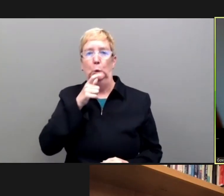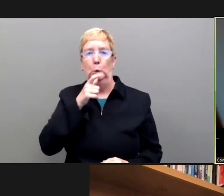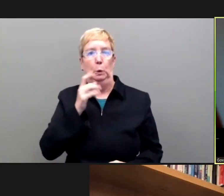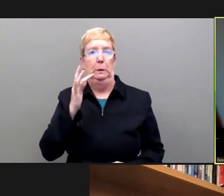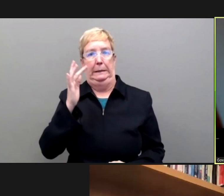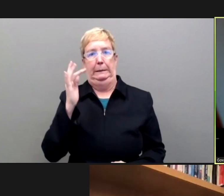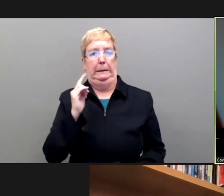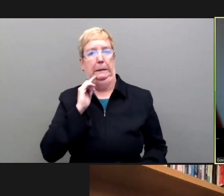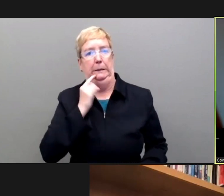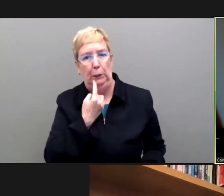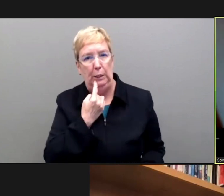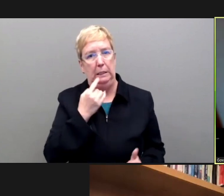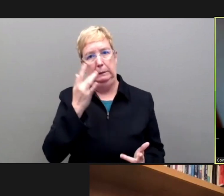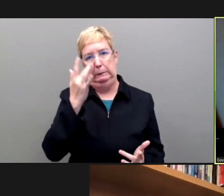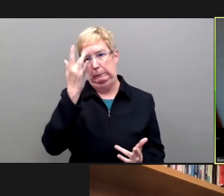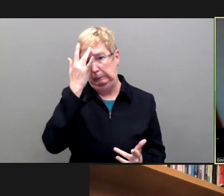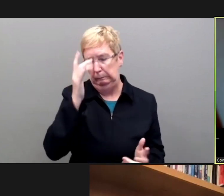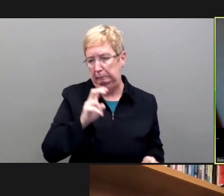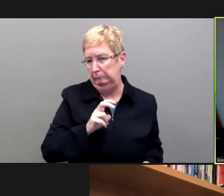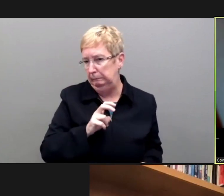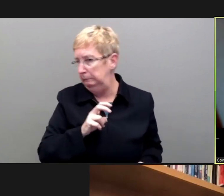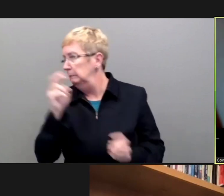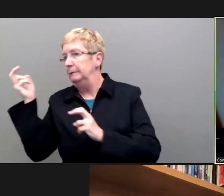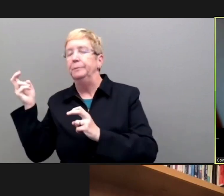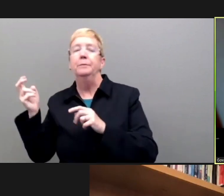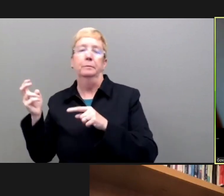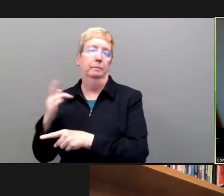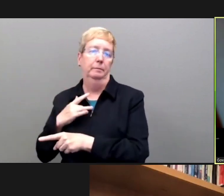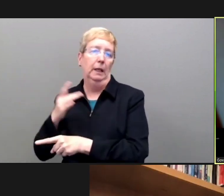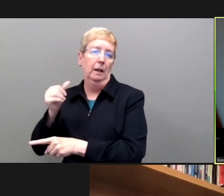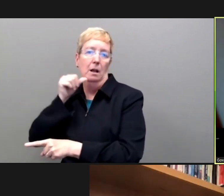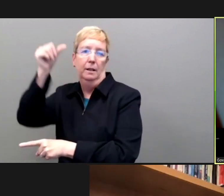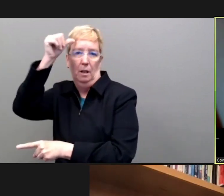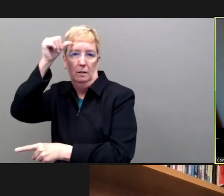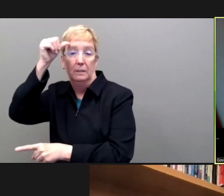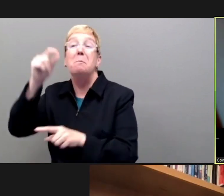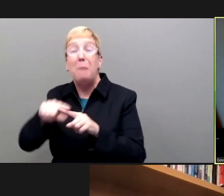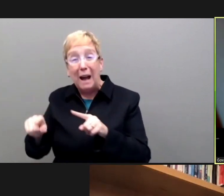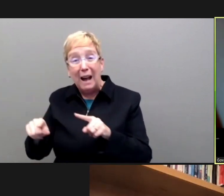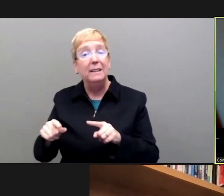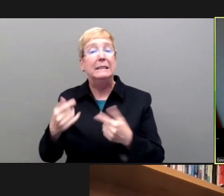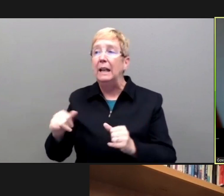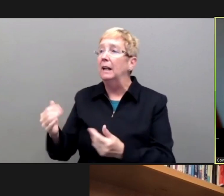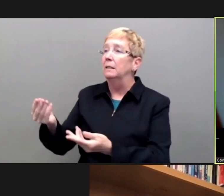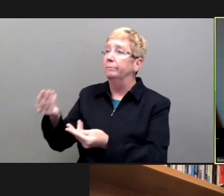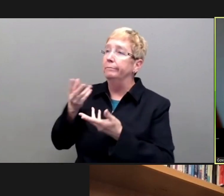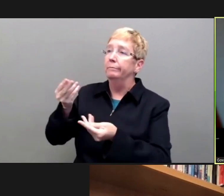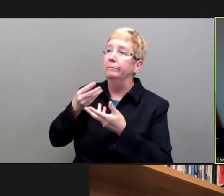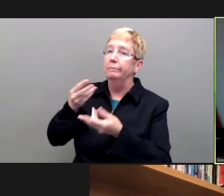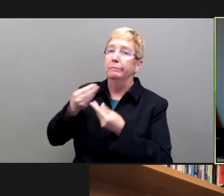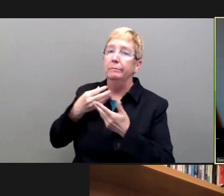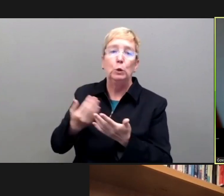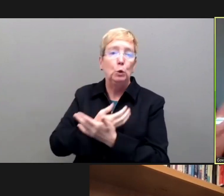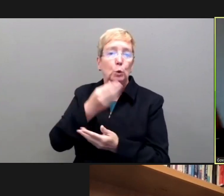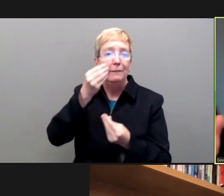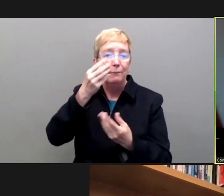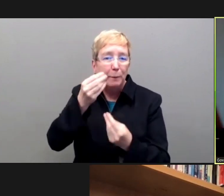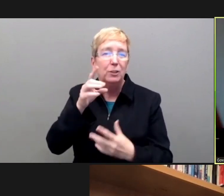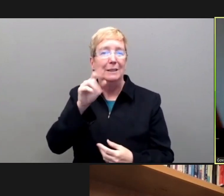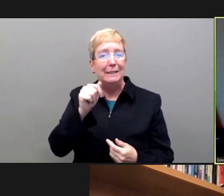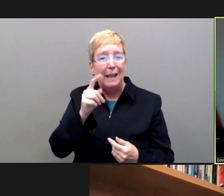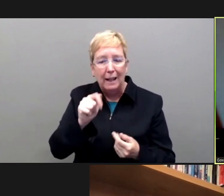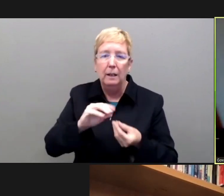is still coming in, and it's still coming in about Delta. We do have a lot of kiddos with underlying conditions in the state, right? We have one of the